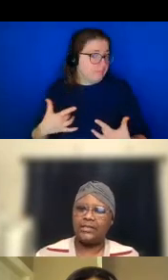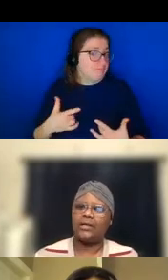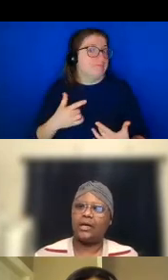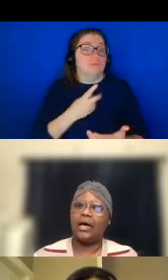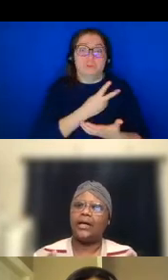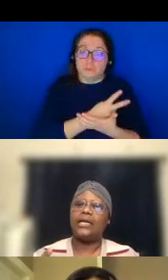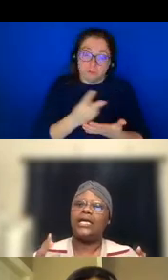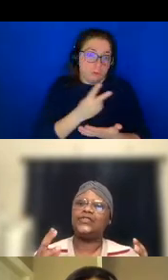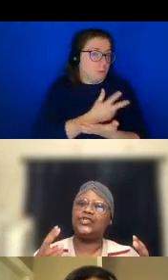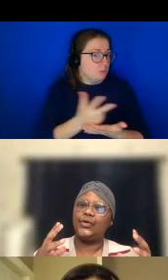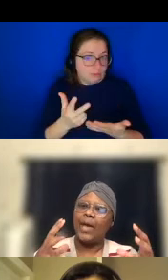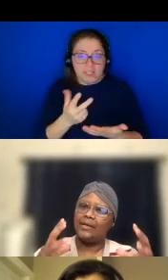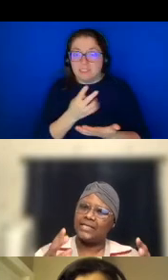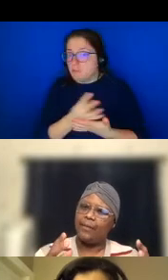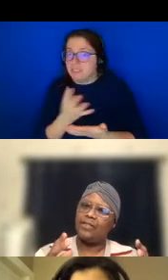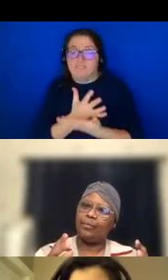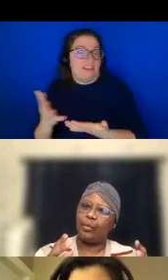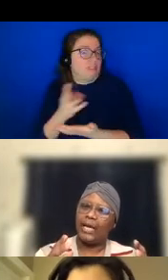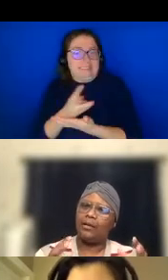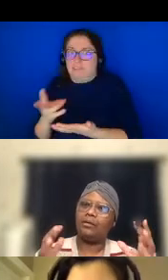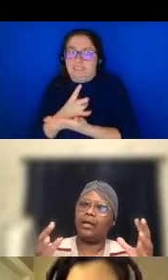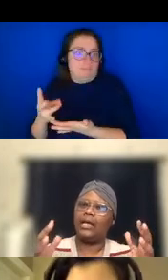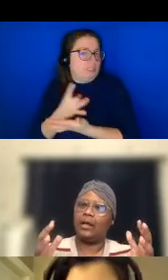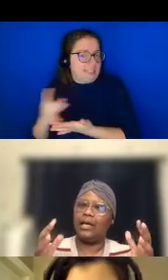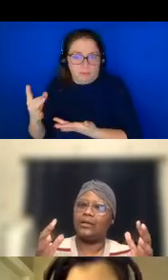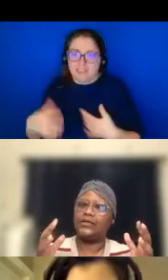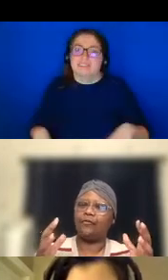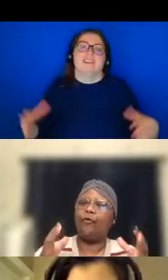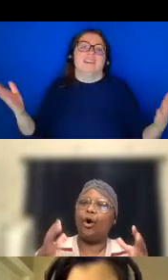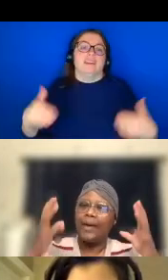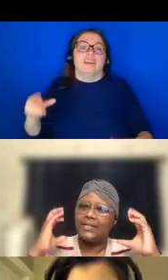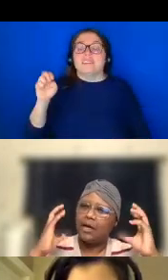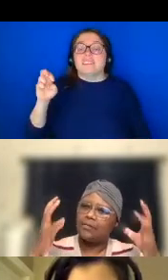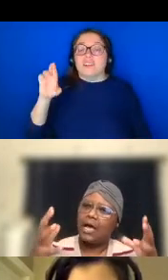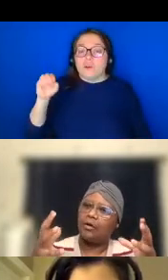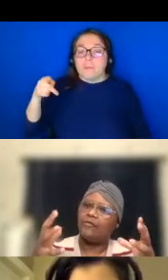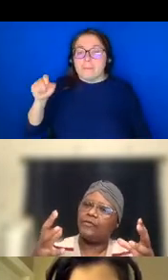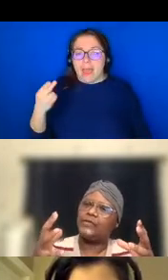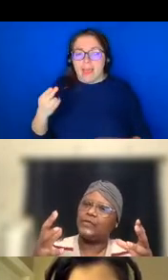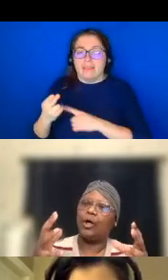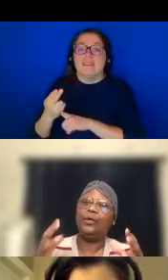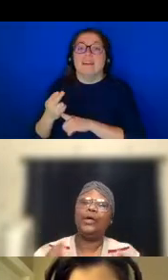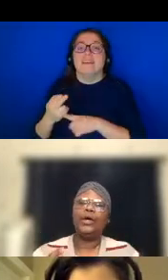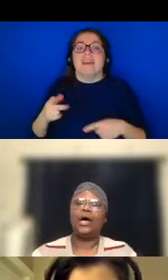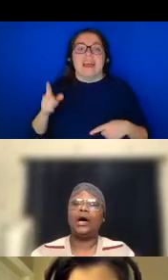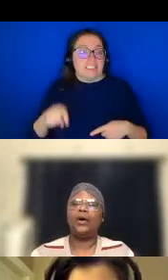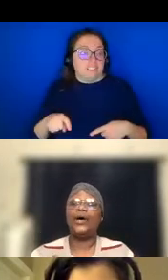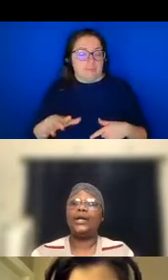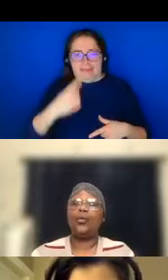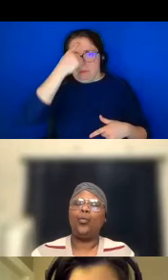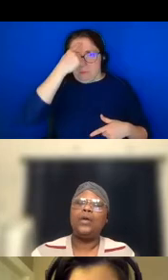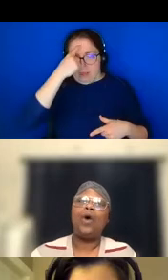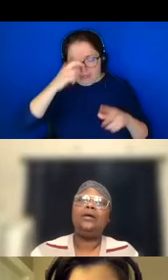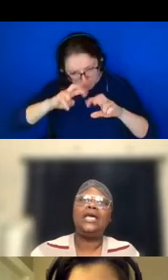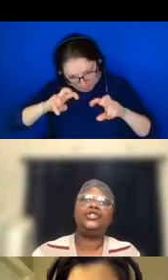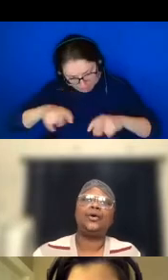neuropathologist needs to examine the brain in its form as it comes out of the skull. But